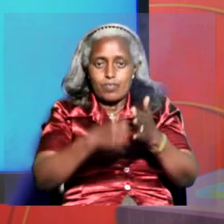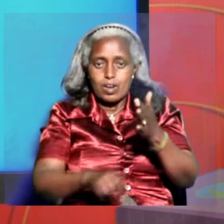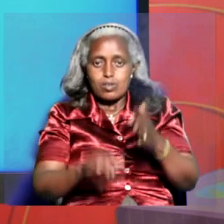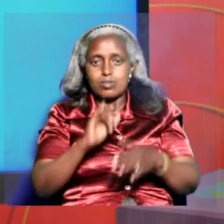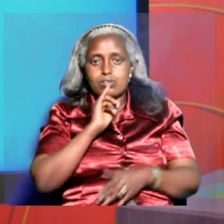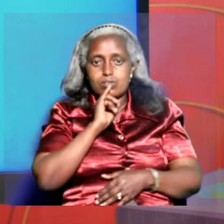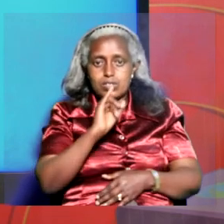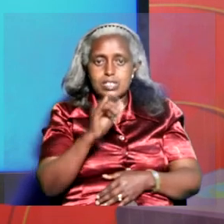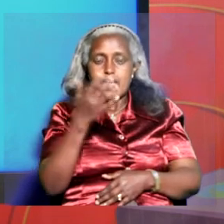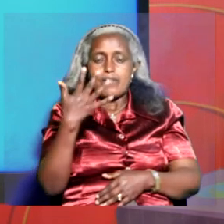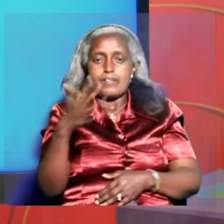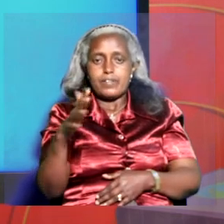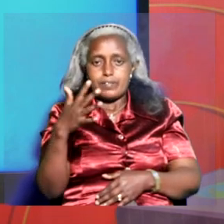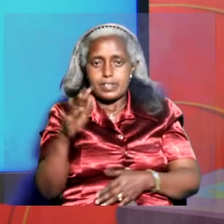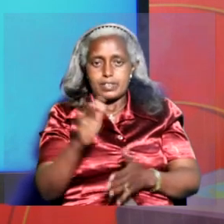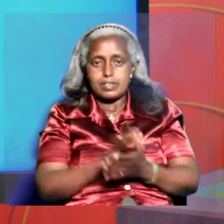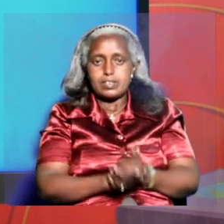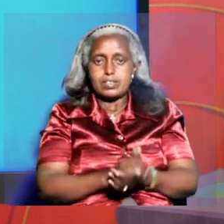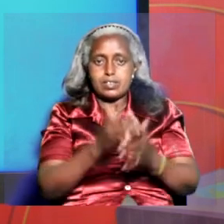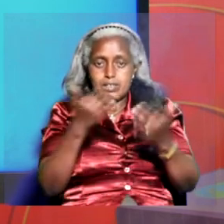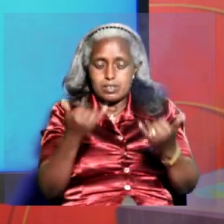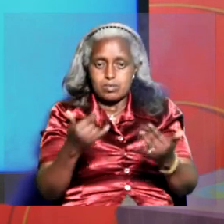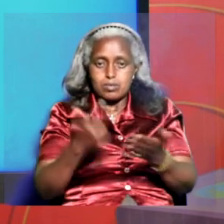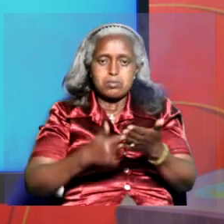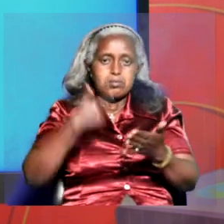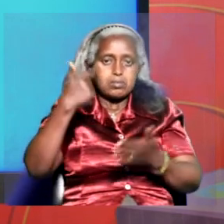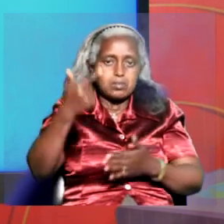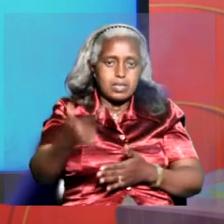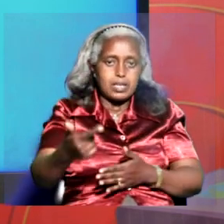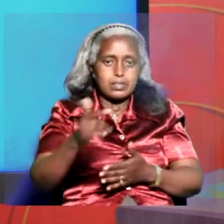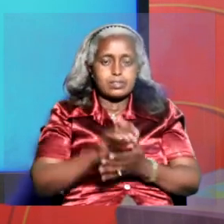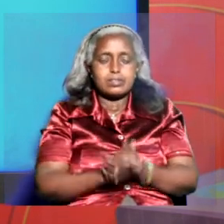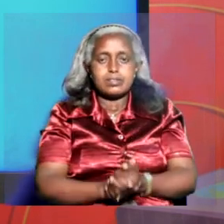this 15. Now, next,